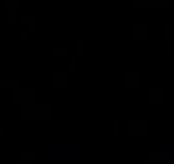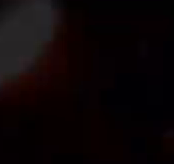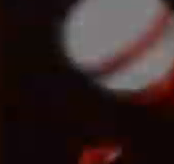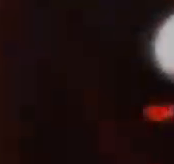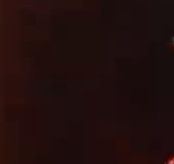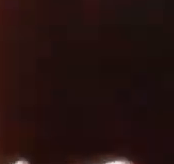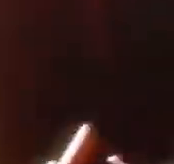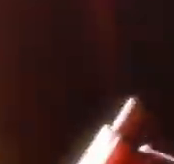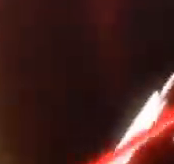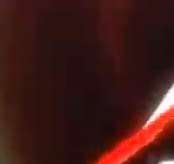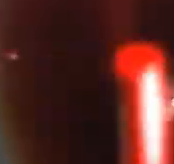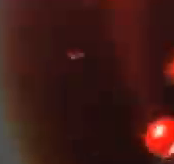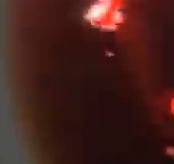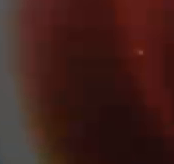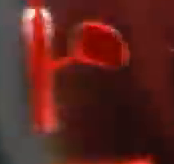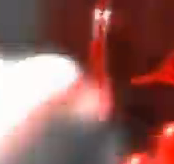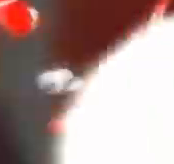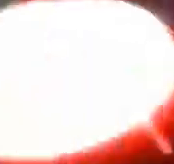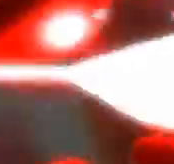FM.